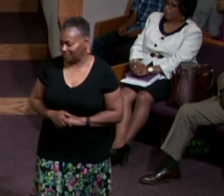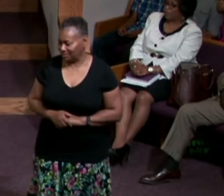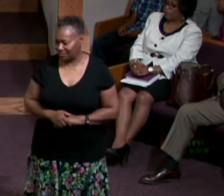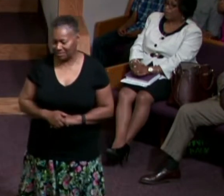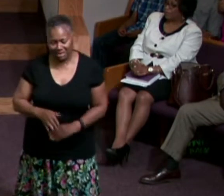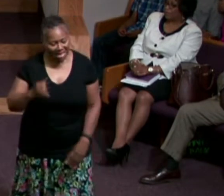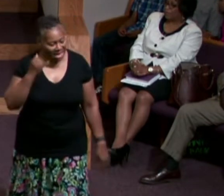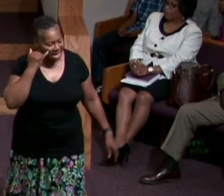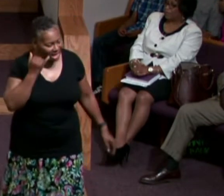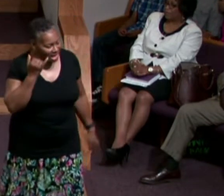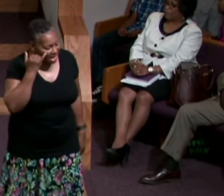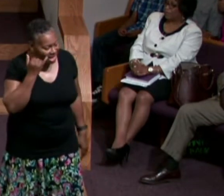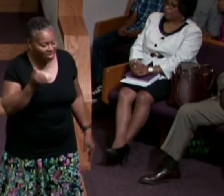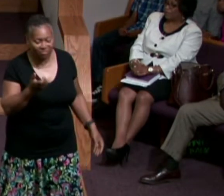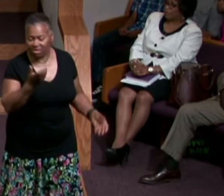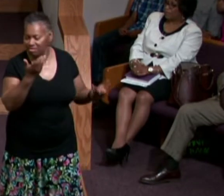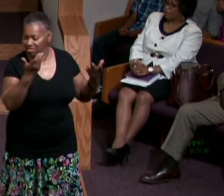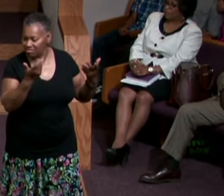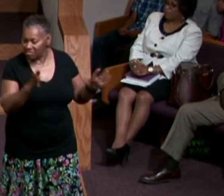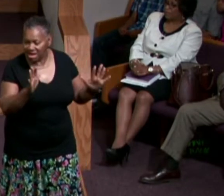If he already have children,